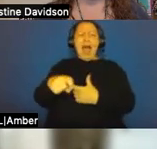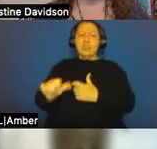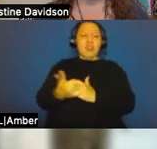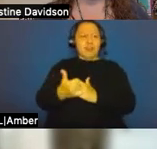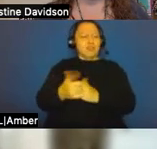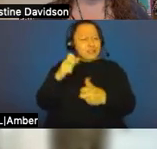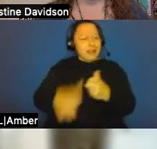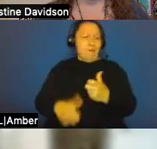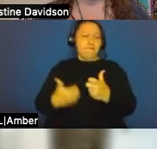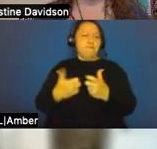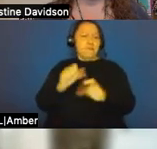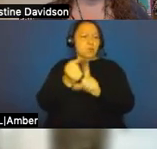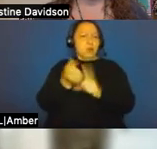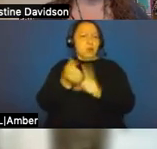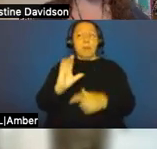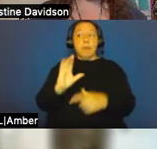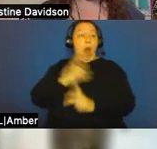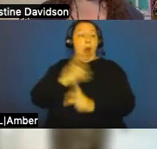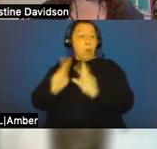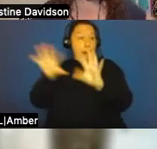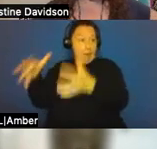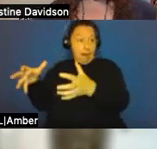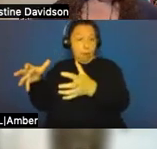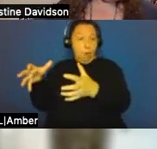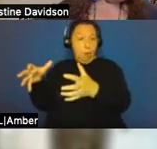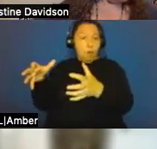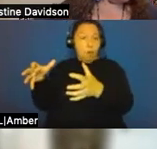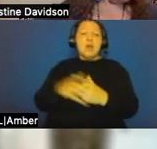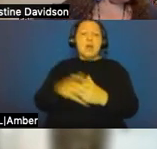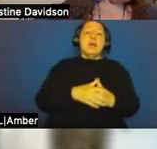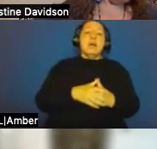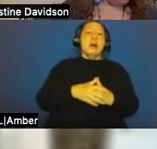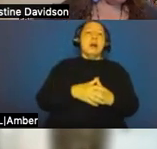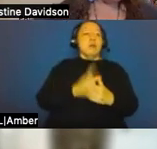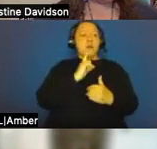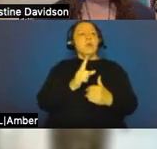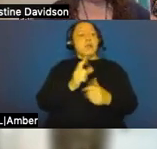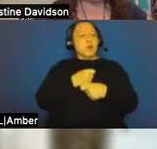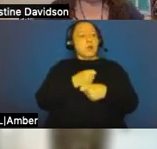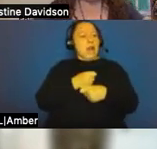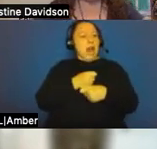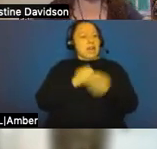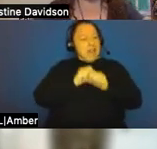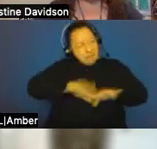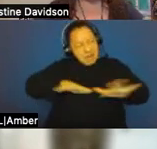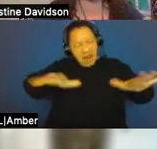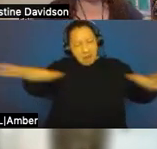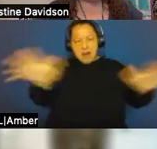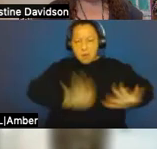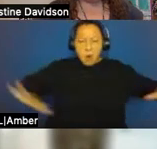people that have made it epidemic in the realm of sexual